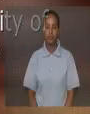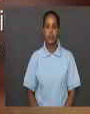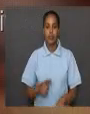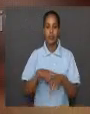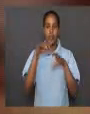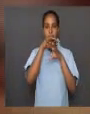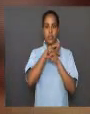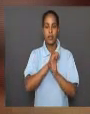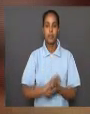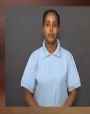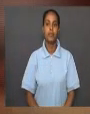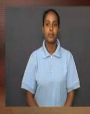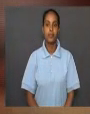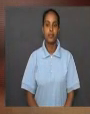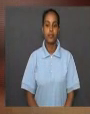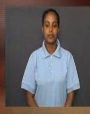Time's up.